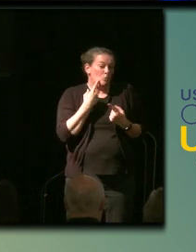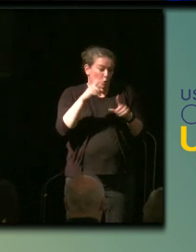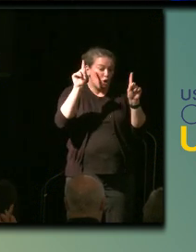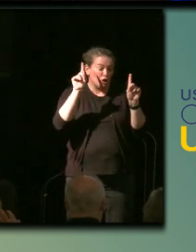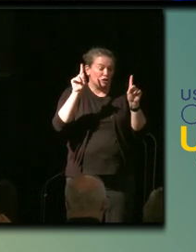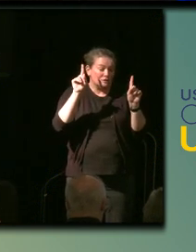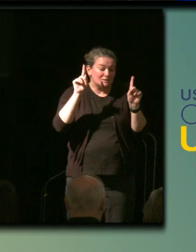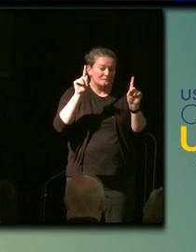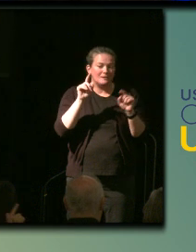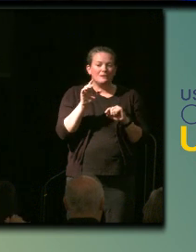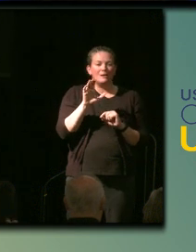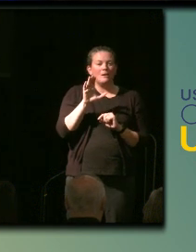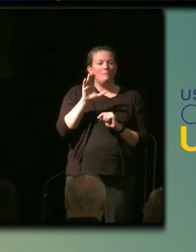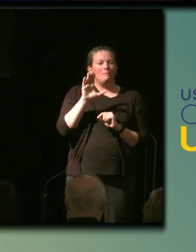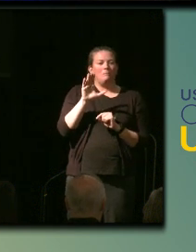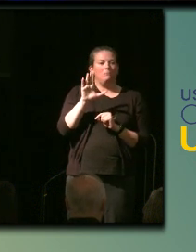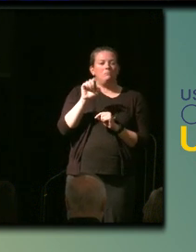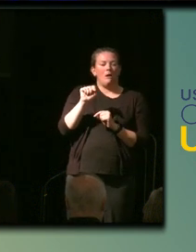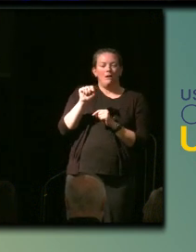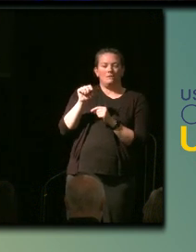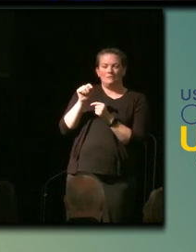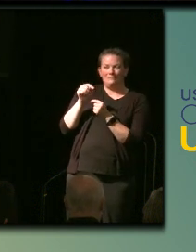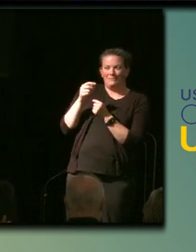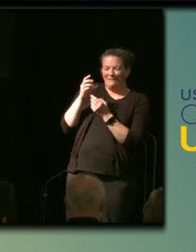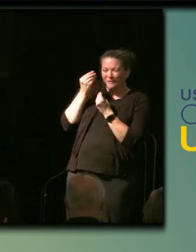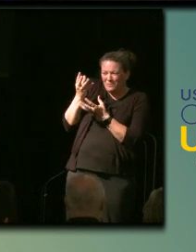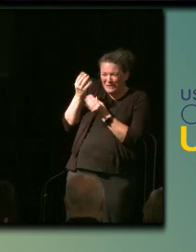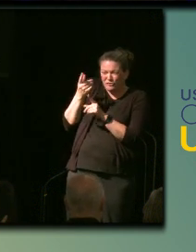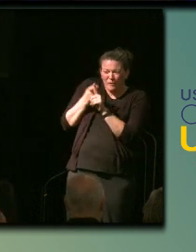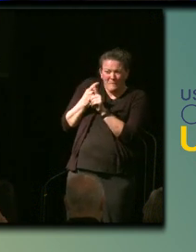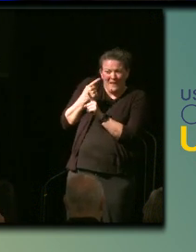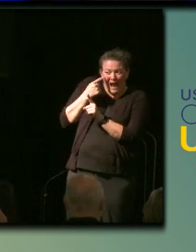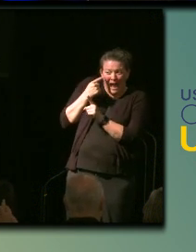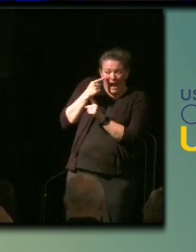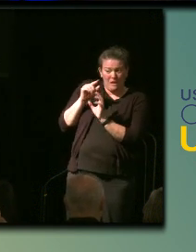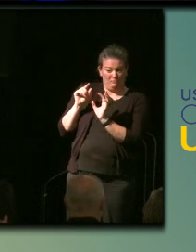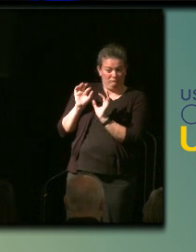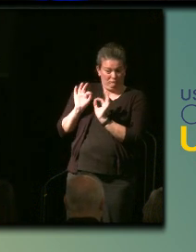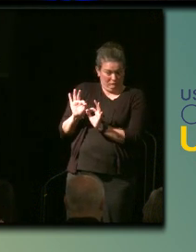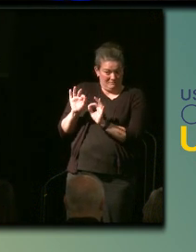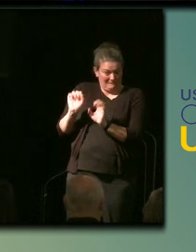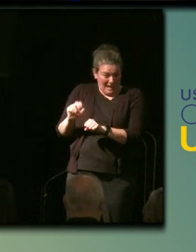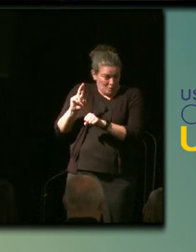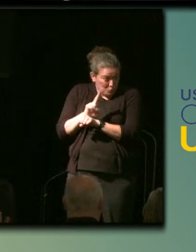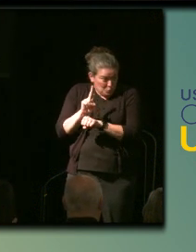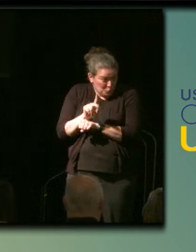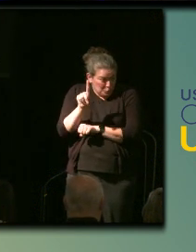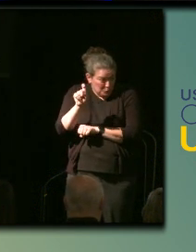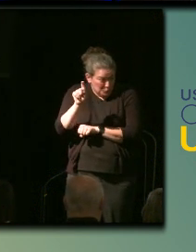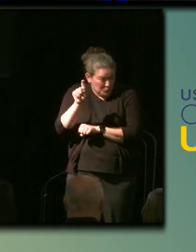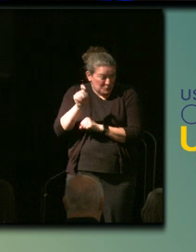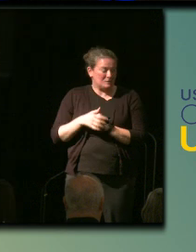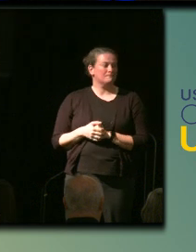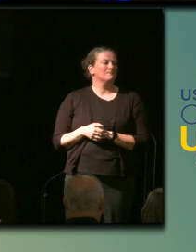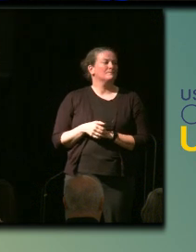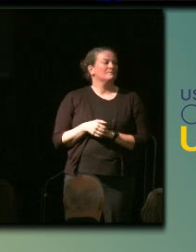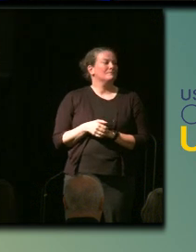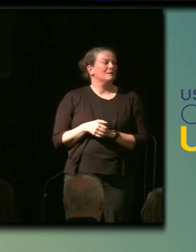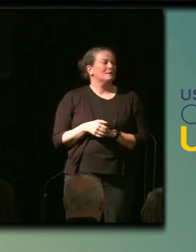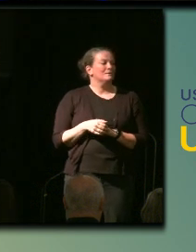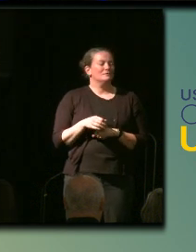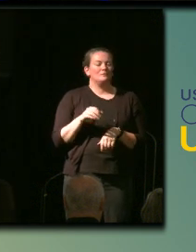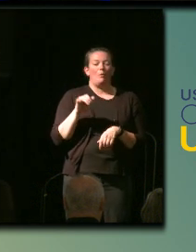are going to be clean coming from them in a clinical trial. So we asked ourselves, well, what happens to that sham if we do that? And the answer is it goes